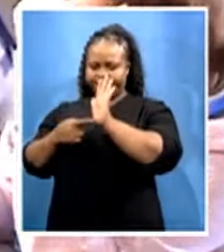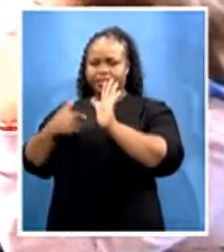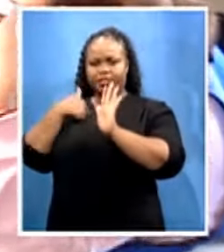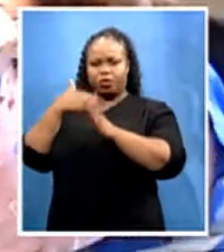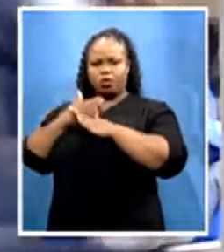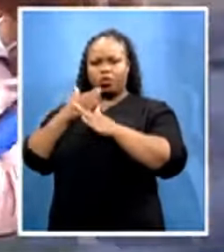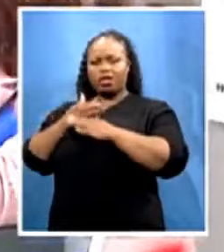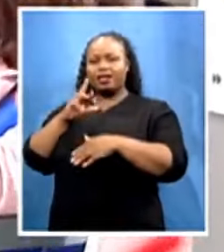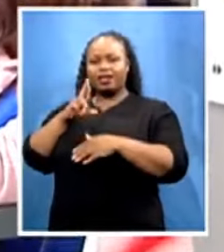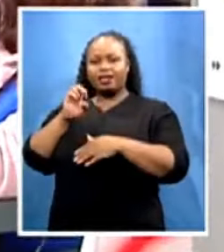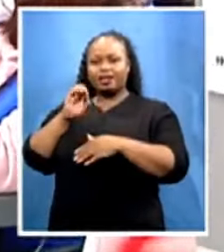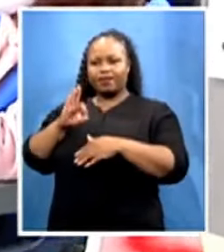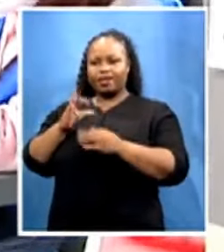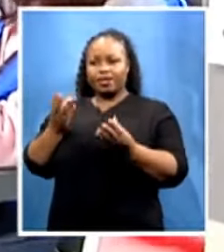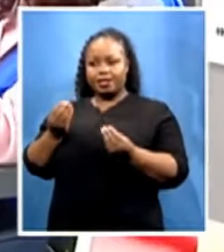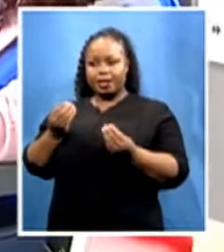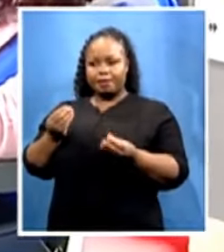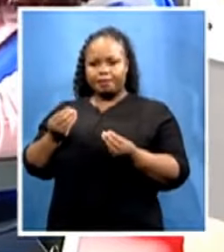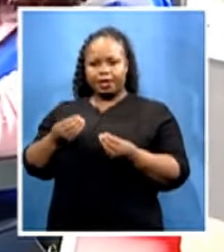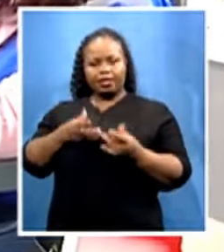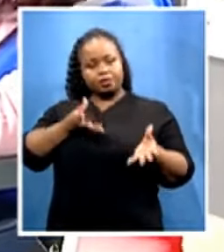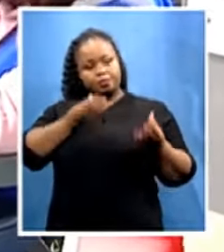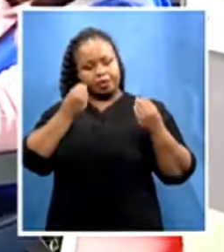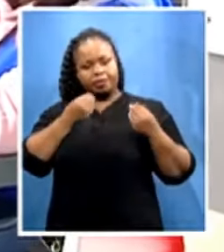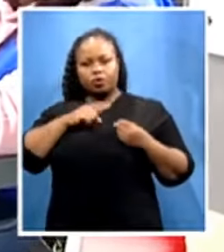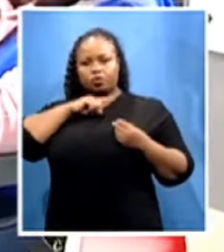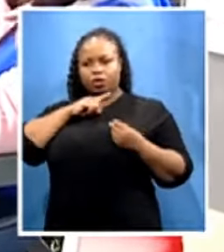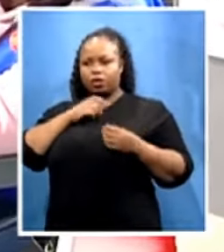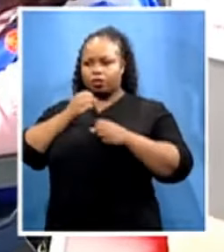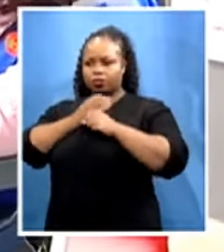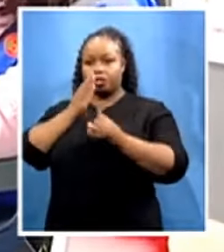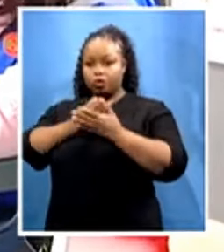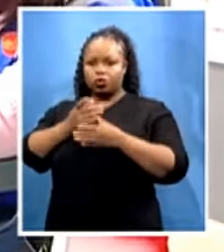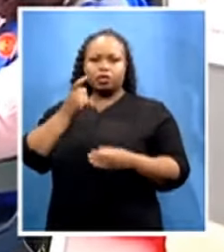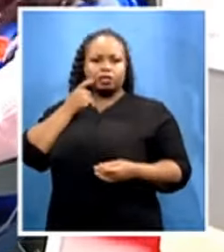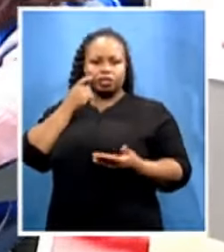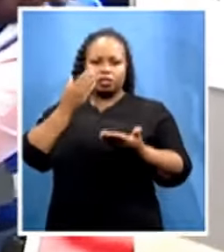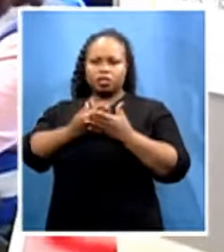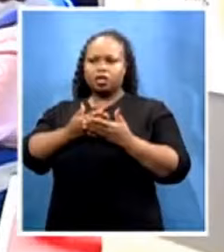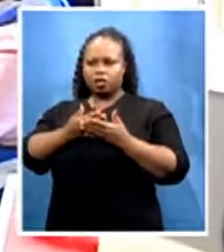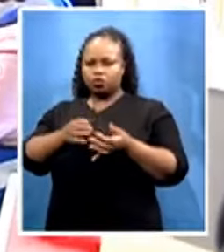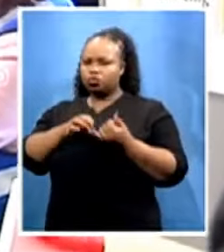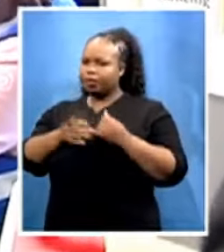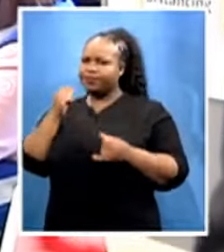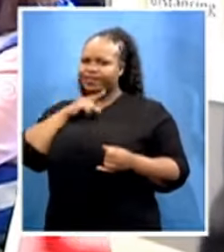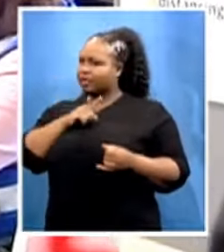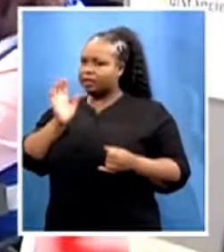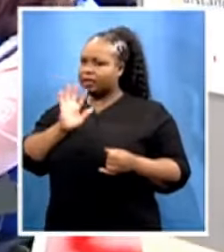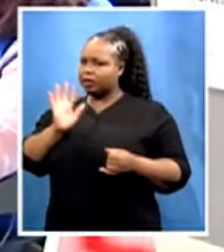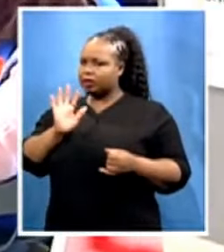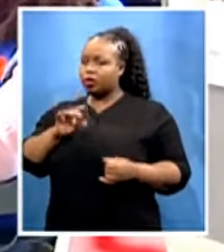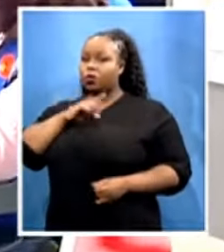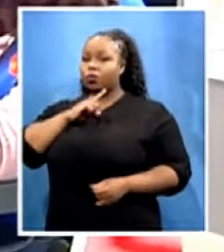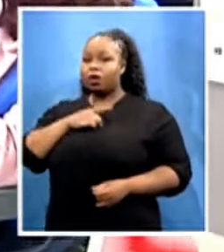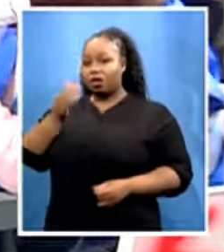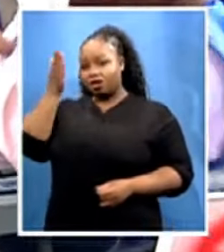given to make sure that there's no cheating. As you are aware, Blaine, there have been some